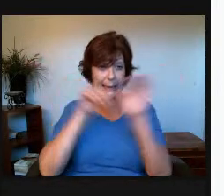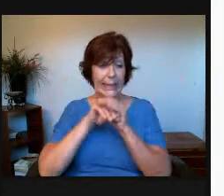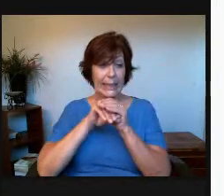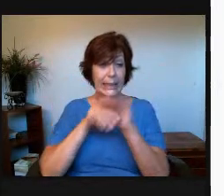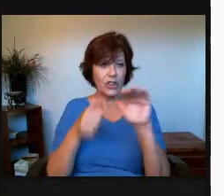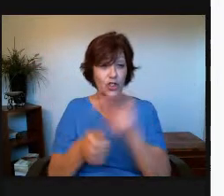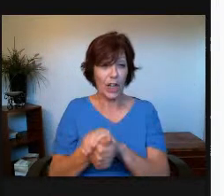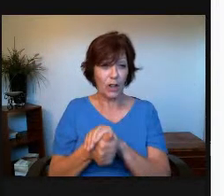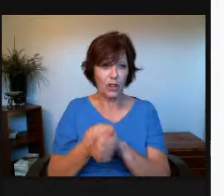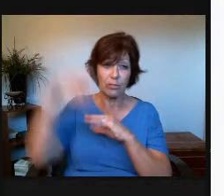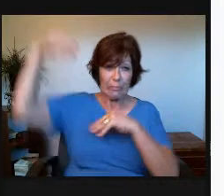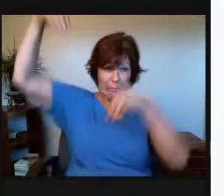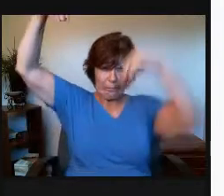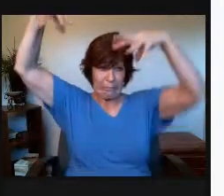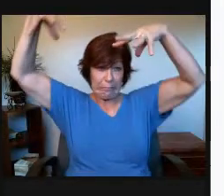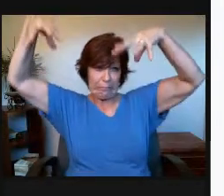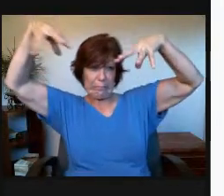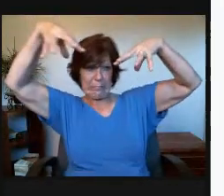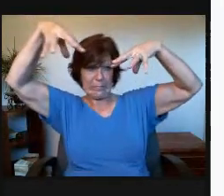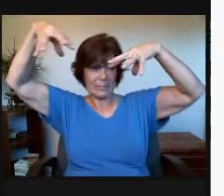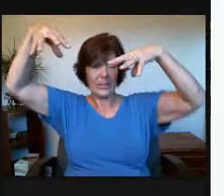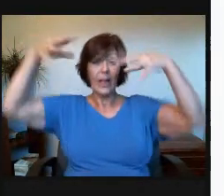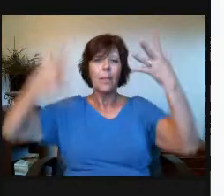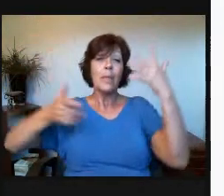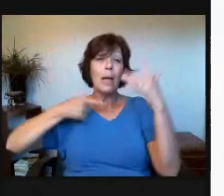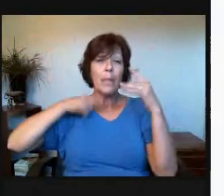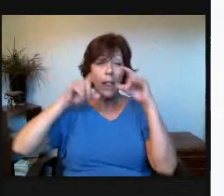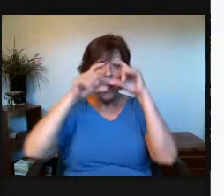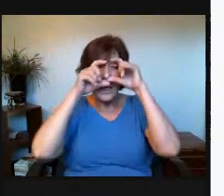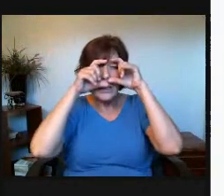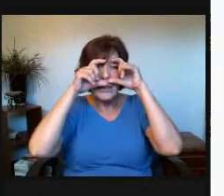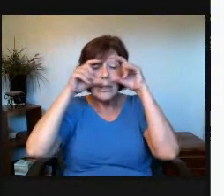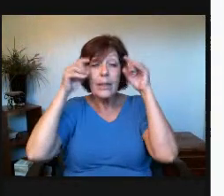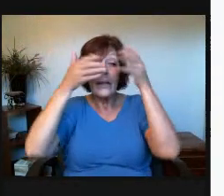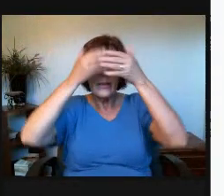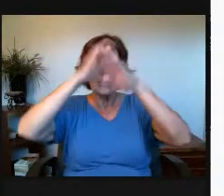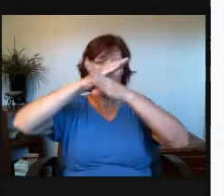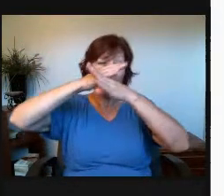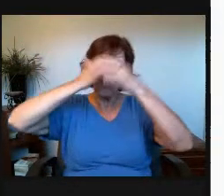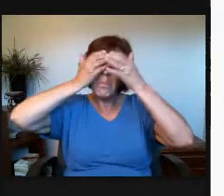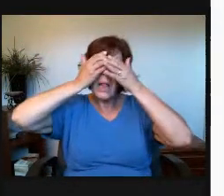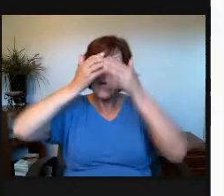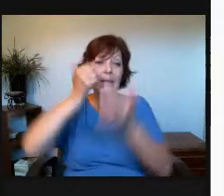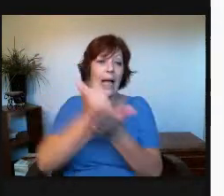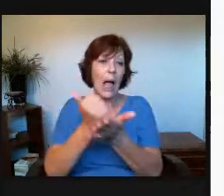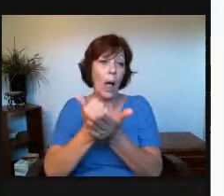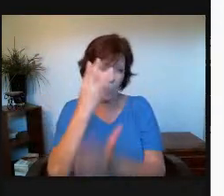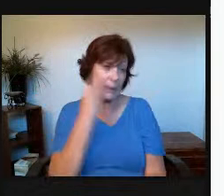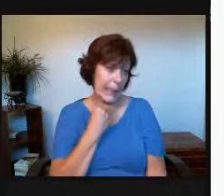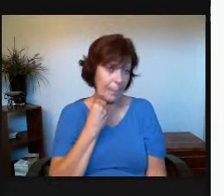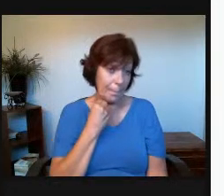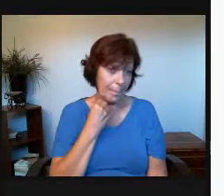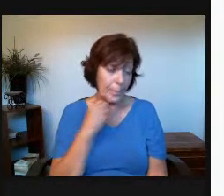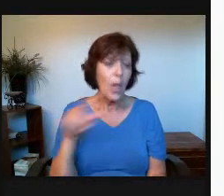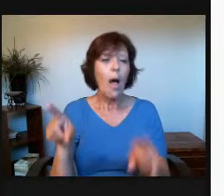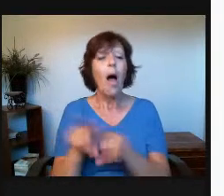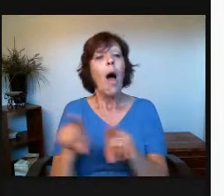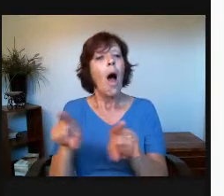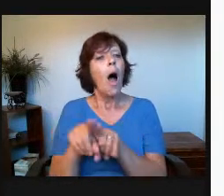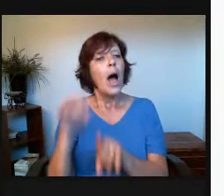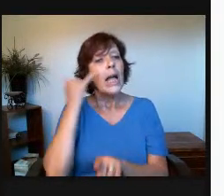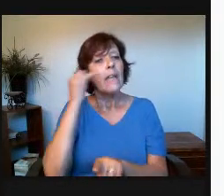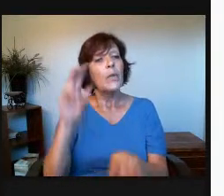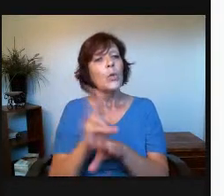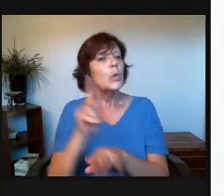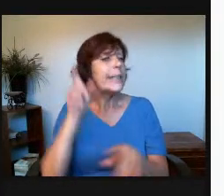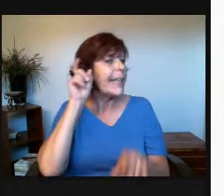lights. So you might want to put one of those little eye masks on so that to help you sleep in a shelter. Also, if you utilize a